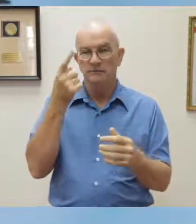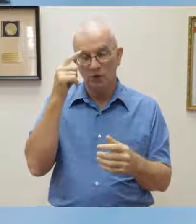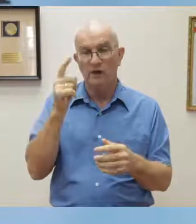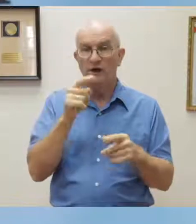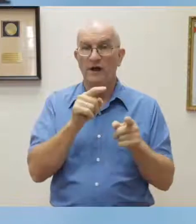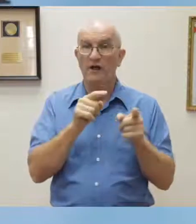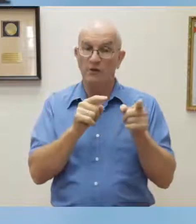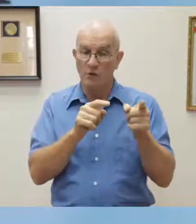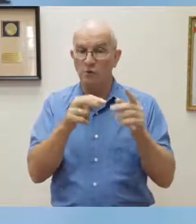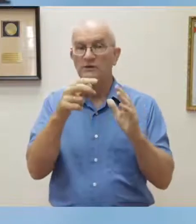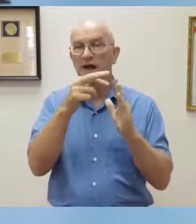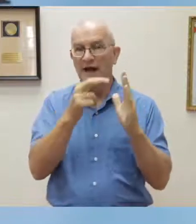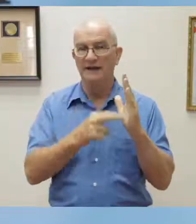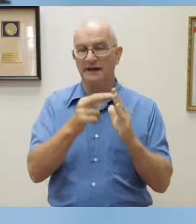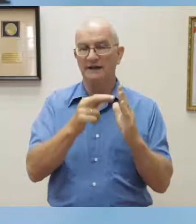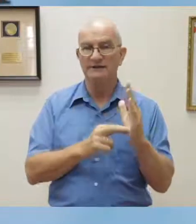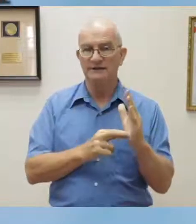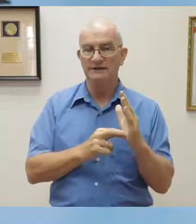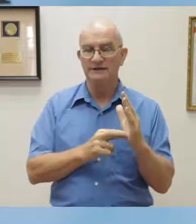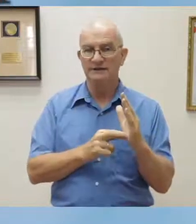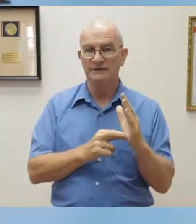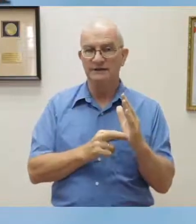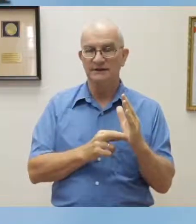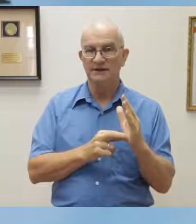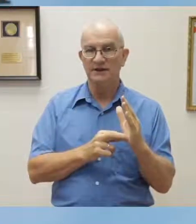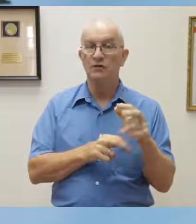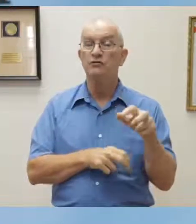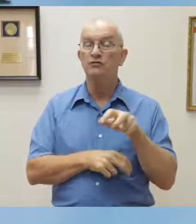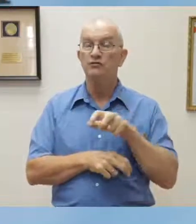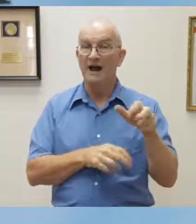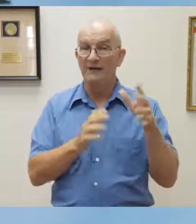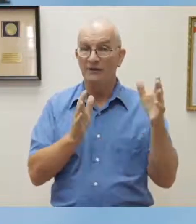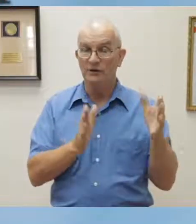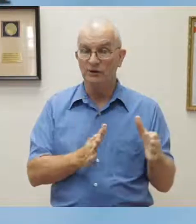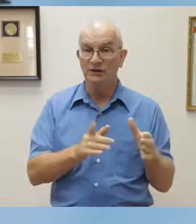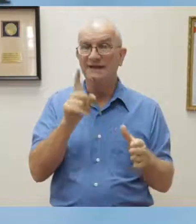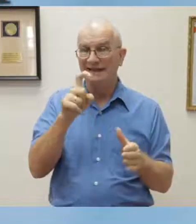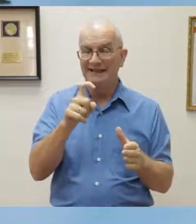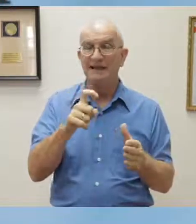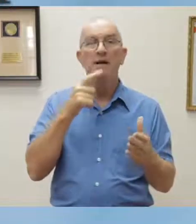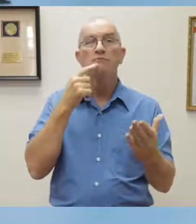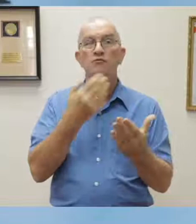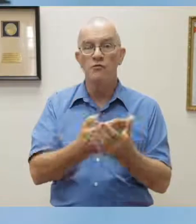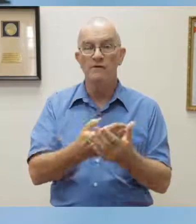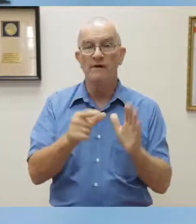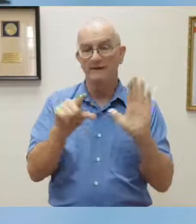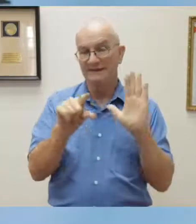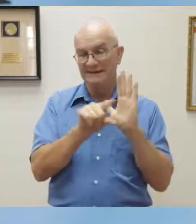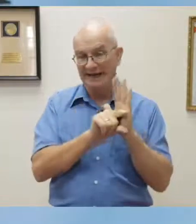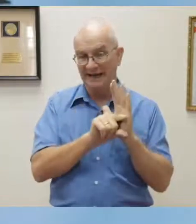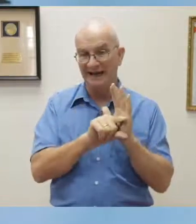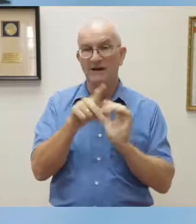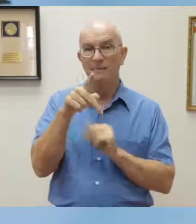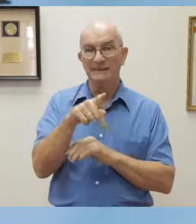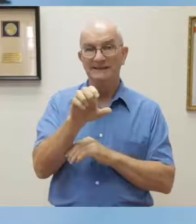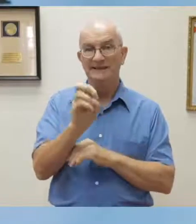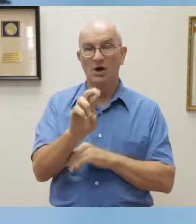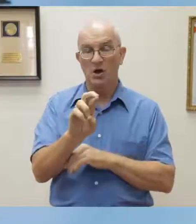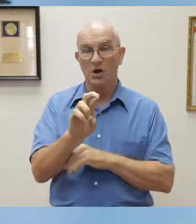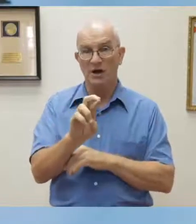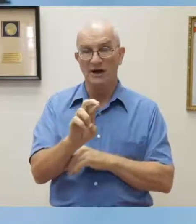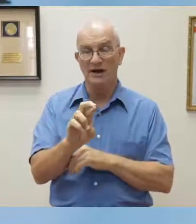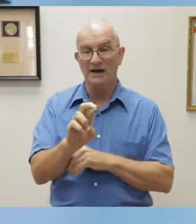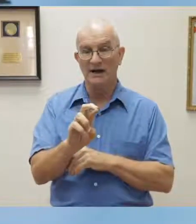of negative PCR tests not more than 48 hours before traveling. If testing is done